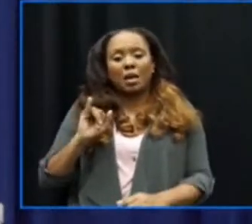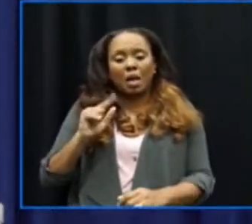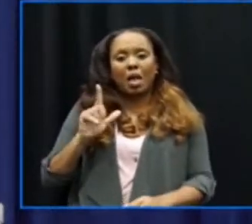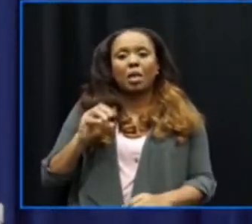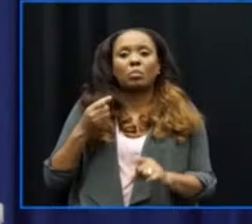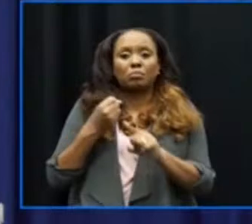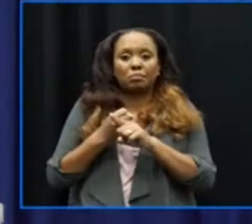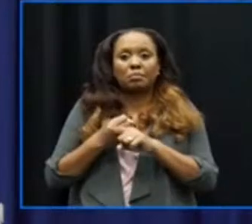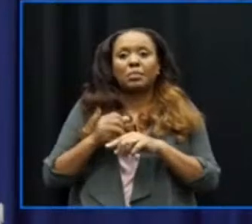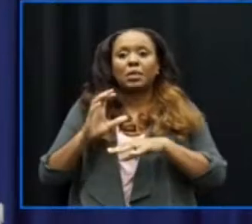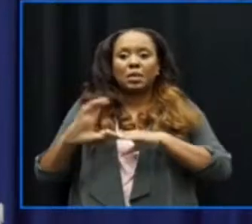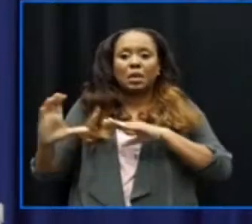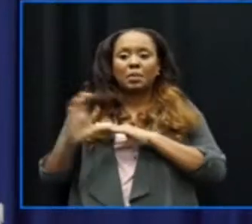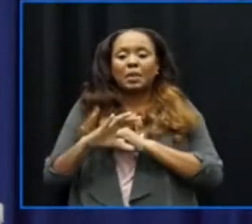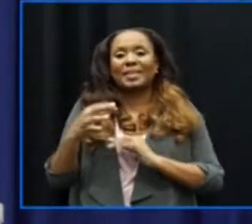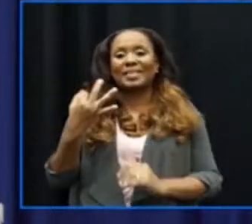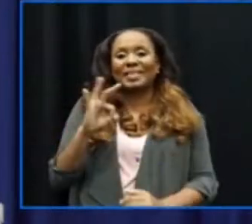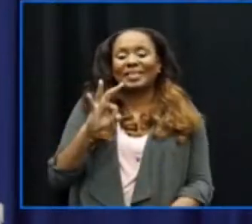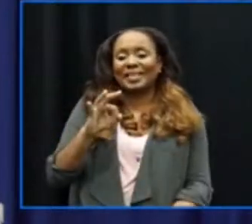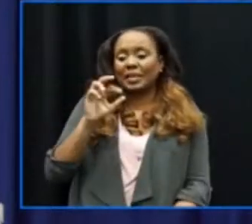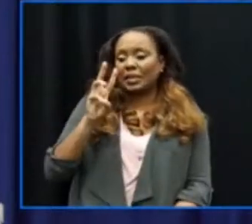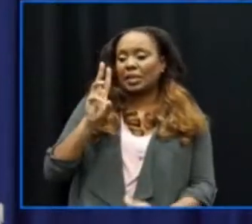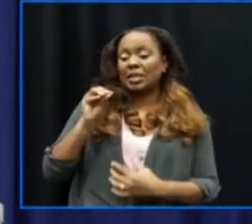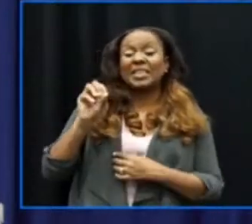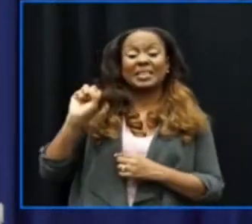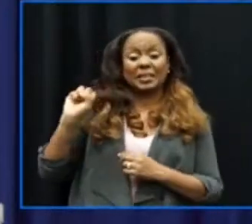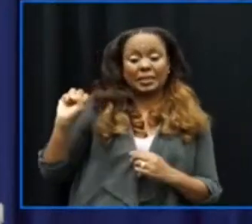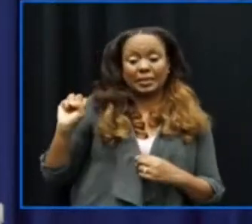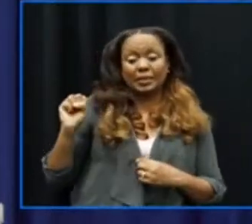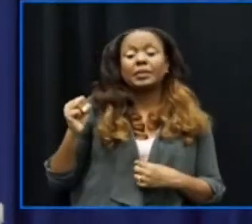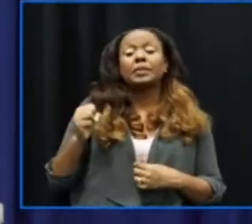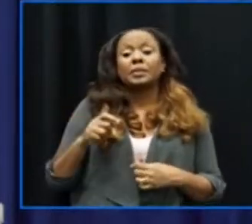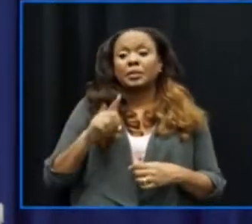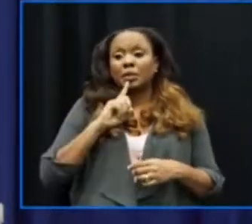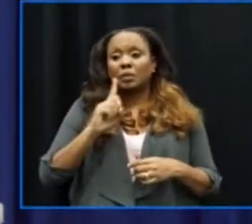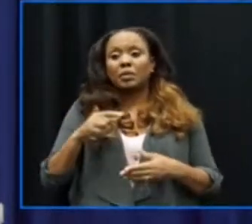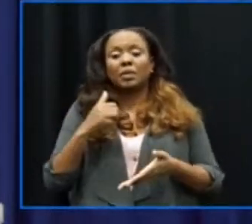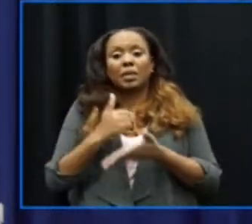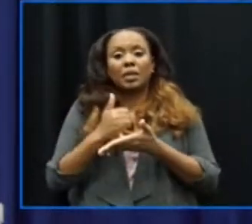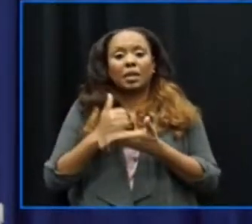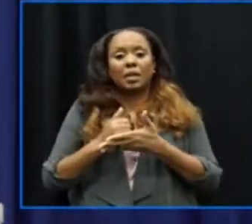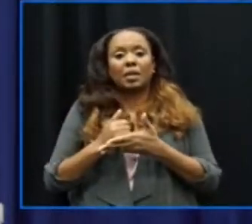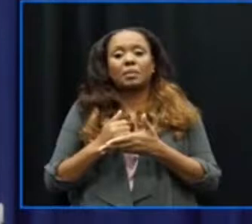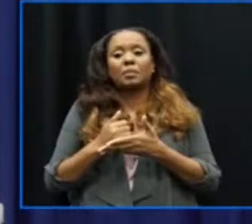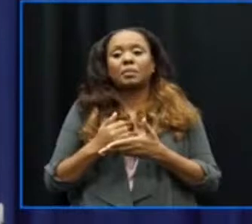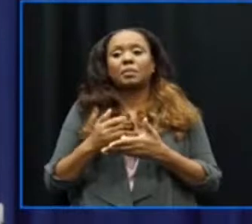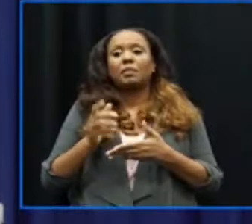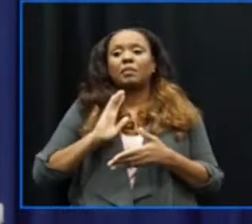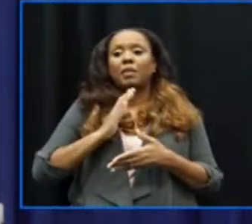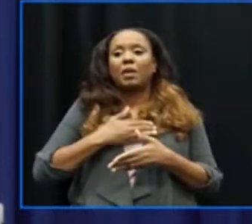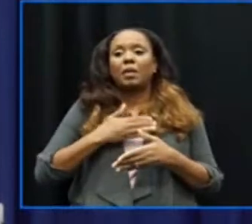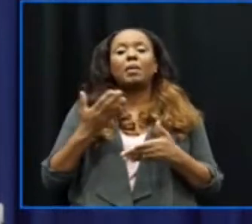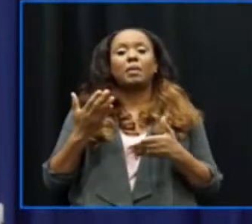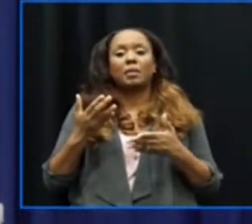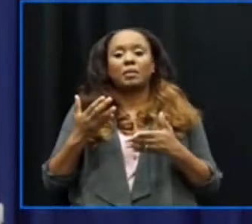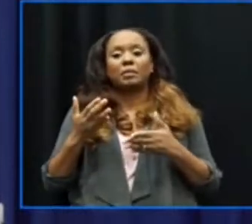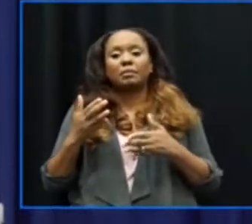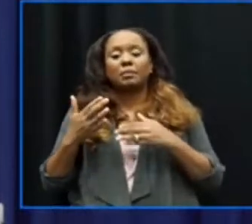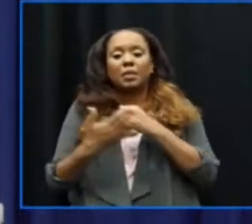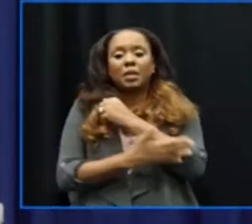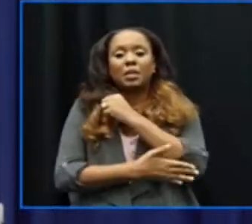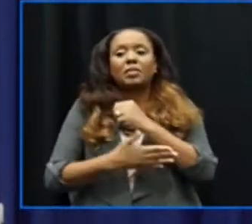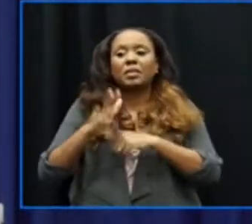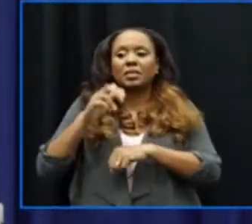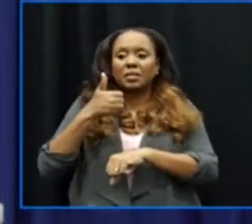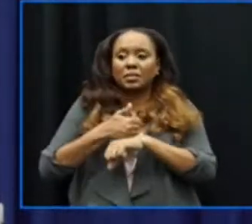did the work to prepare our individual countries to put systems in place for Social Security. We